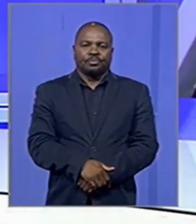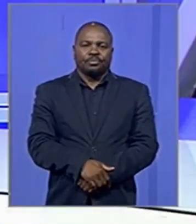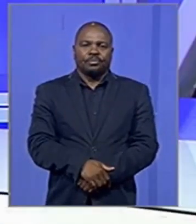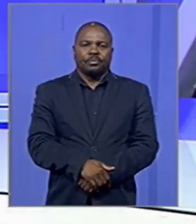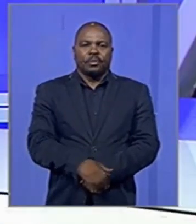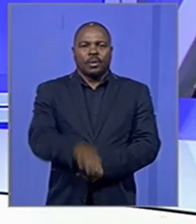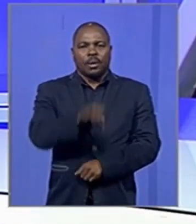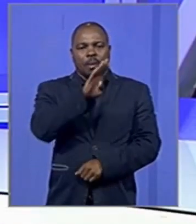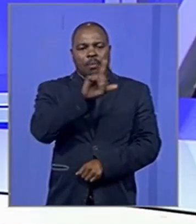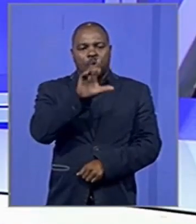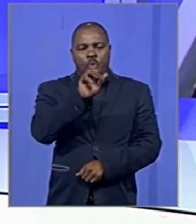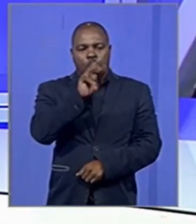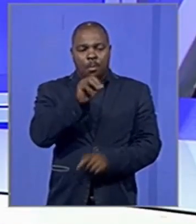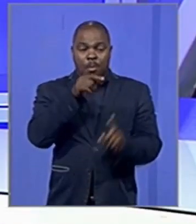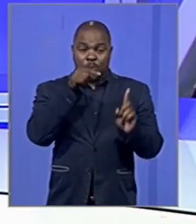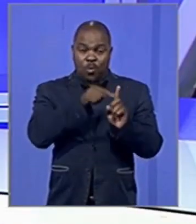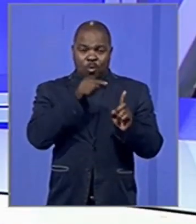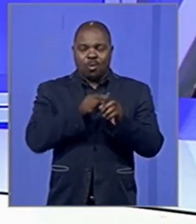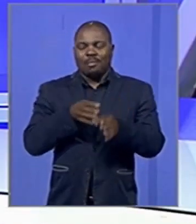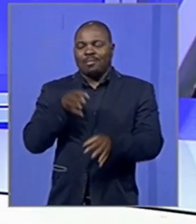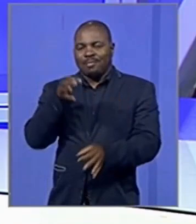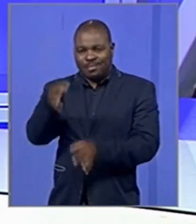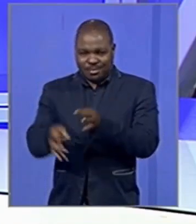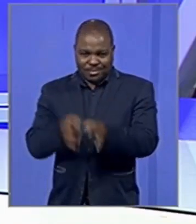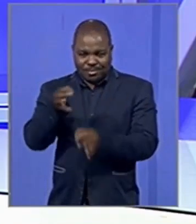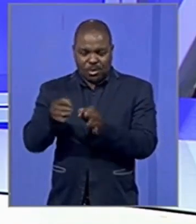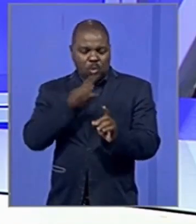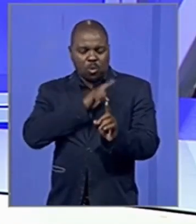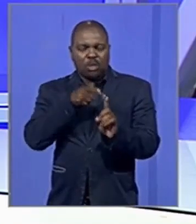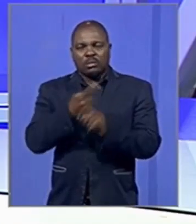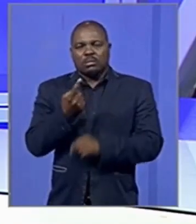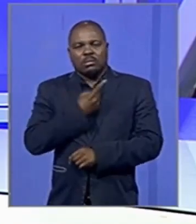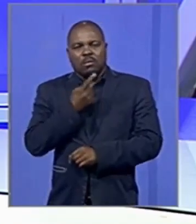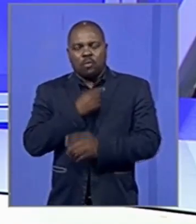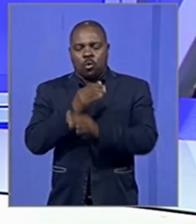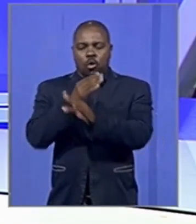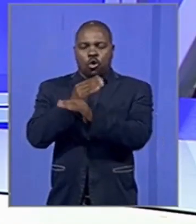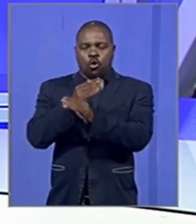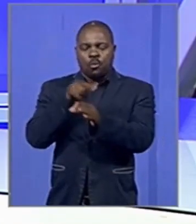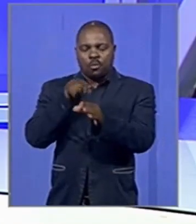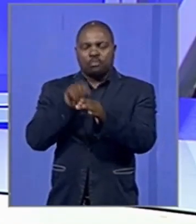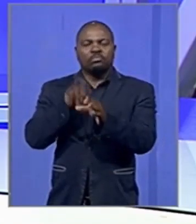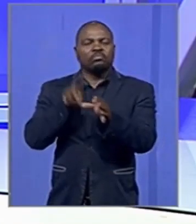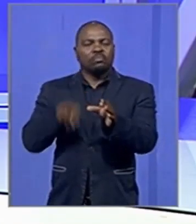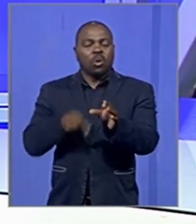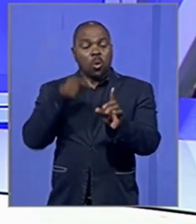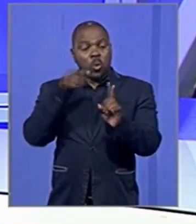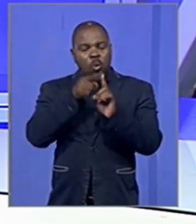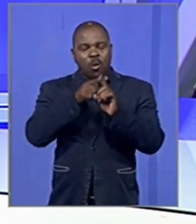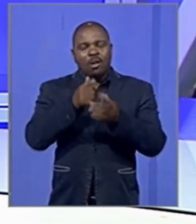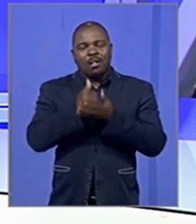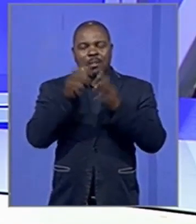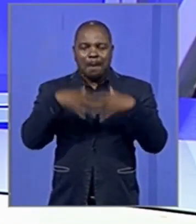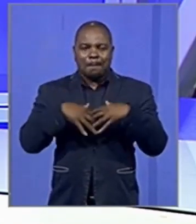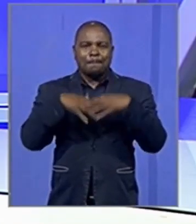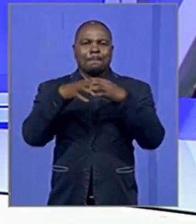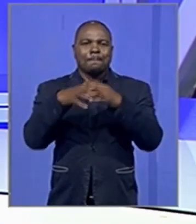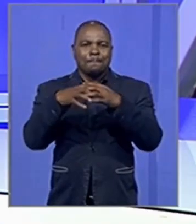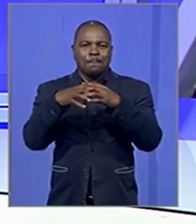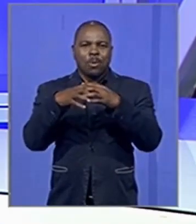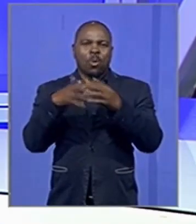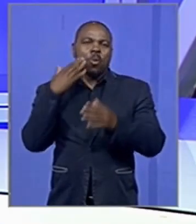Dennis Bloem o fane ka a mangwe a mabaka a go mo gapeletša go tlogela mokgatlo wo a o thušitšego go hlama ge a be a